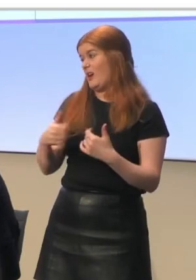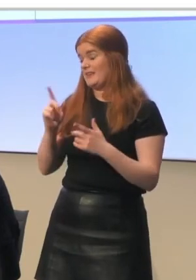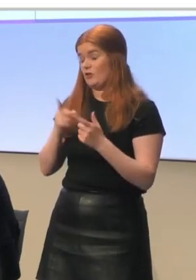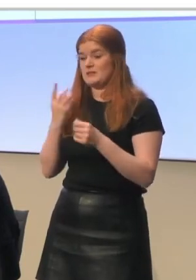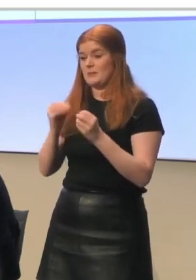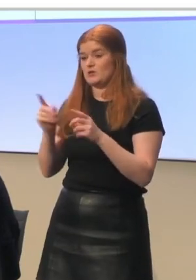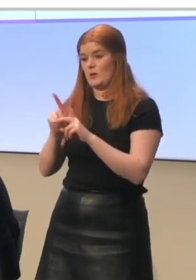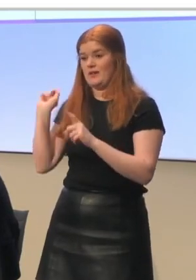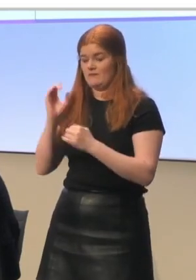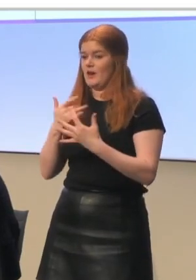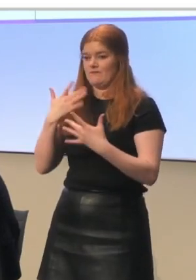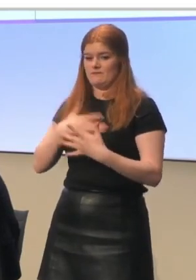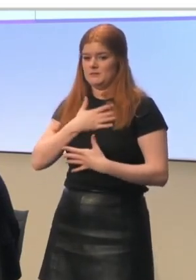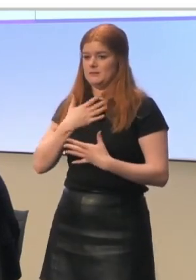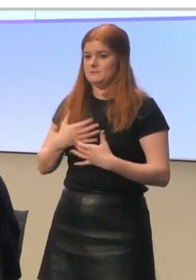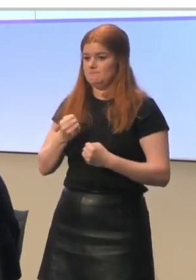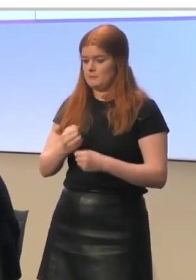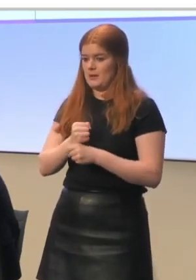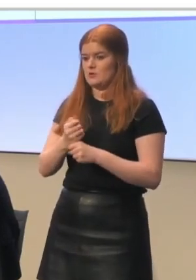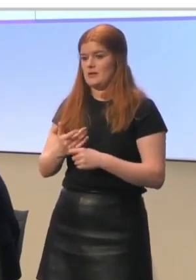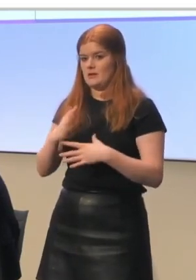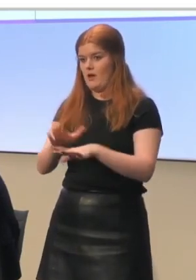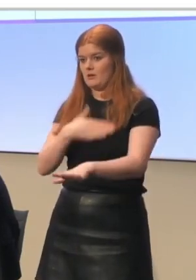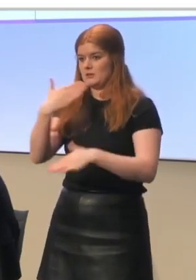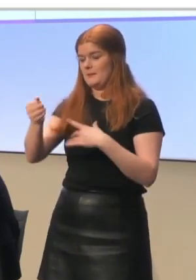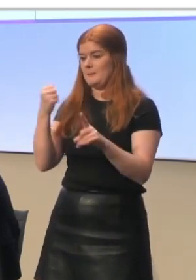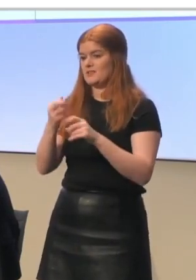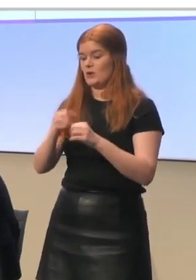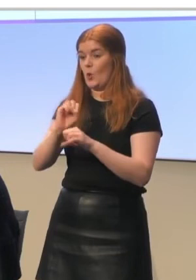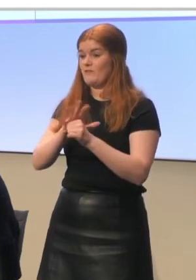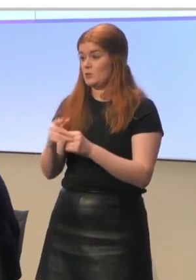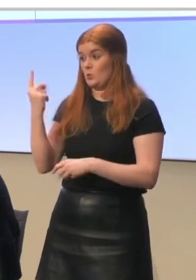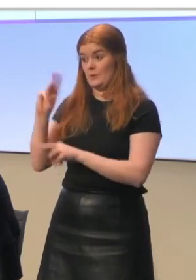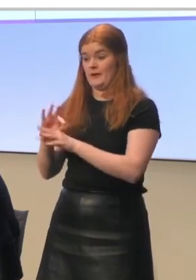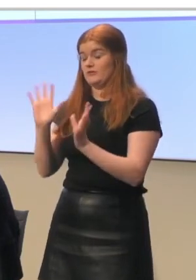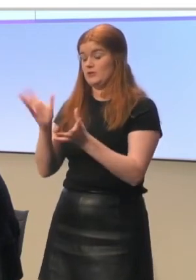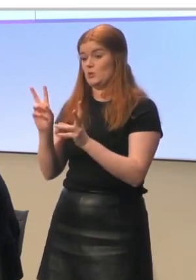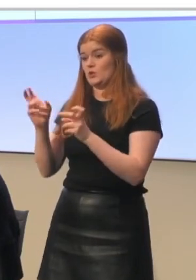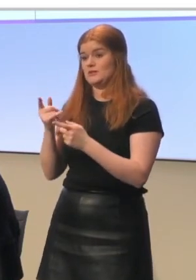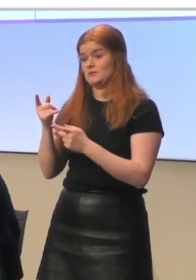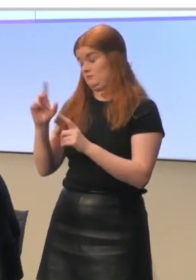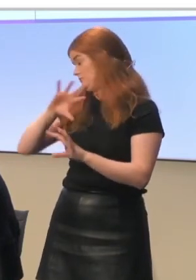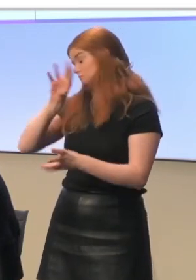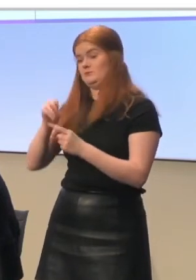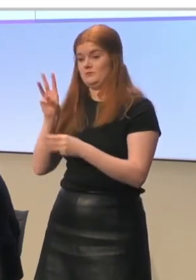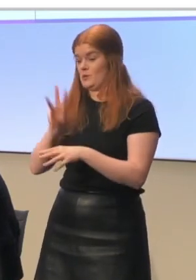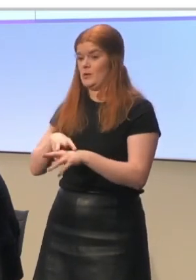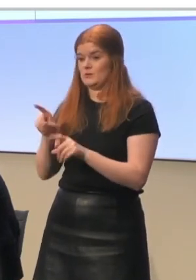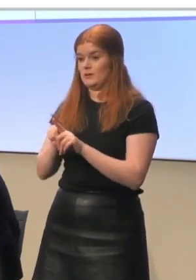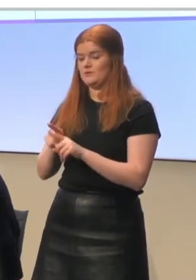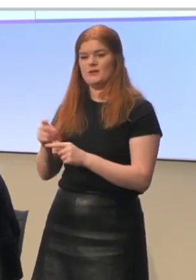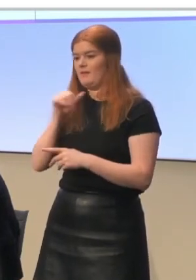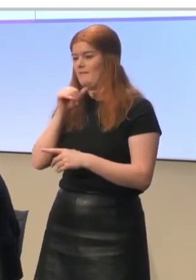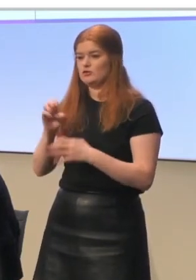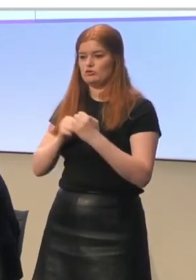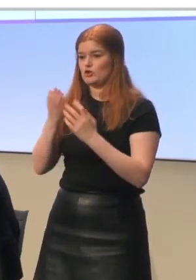there was a lot of sentiment around the lasting impact of COVID, and I think one parent's quote really captures this very well. The lack of